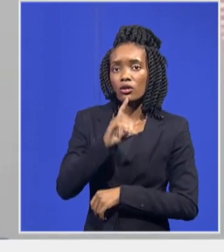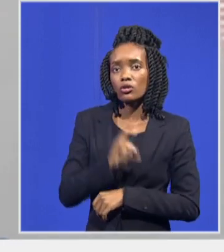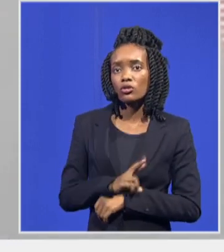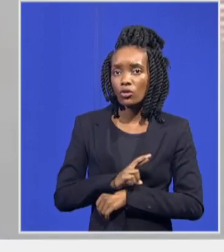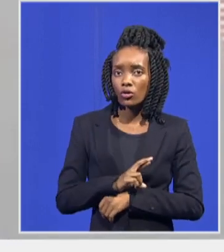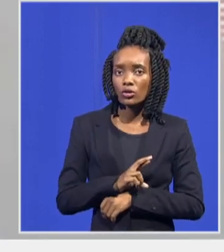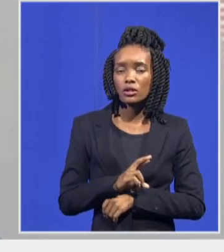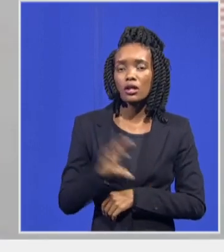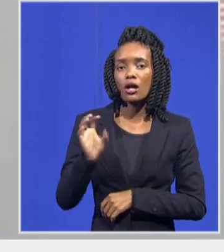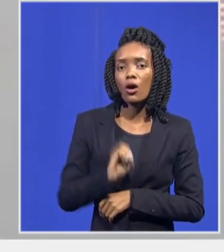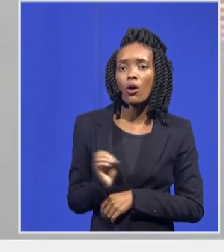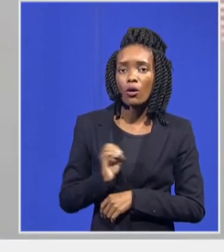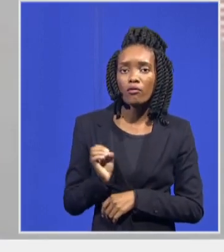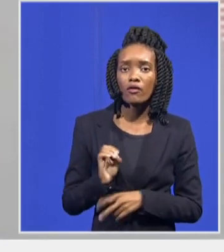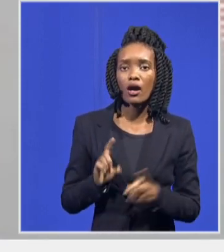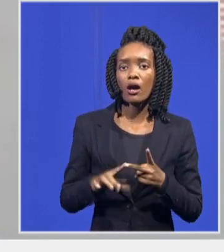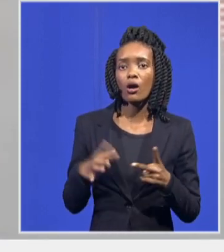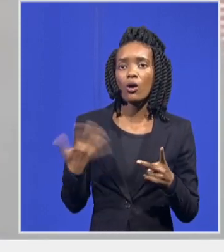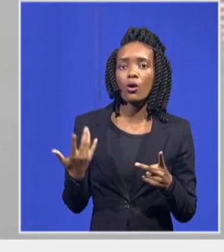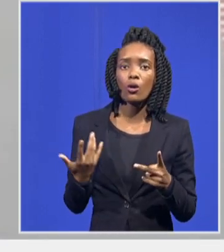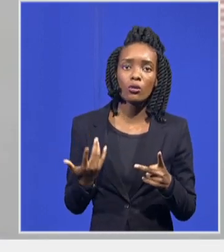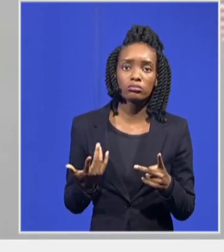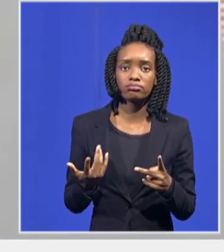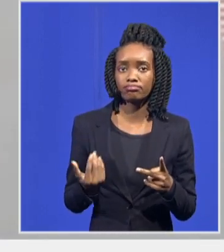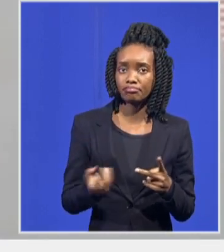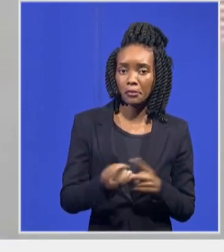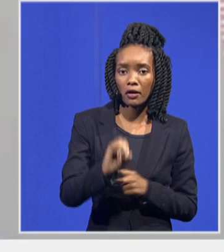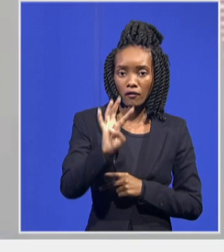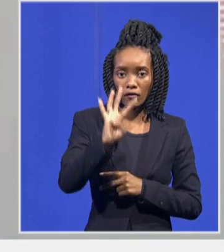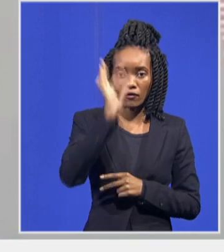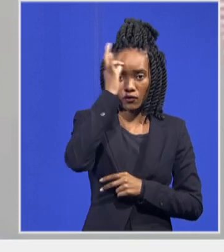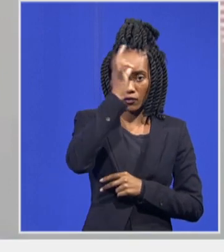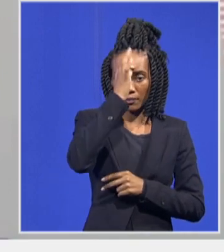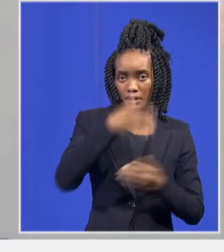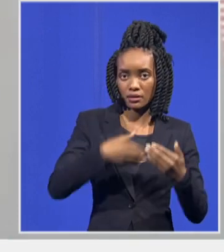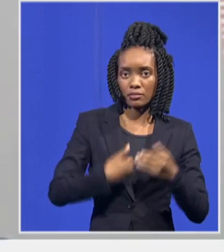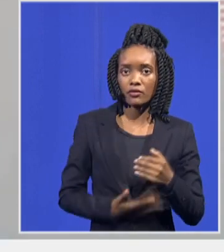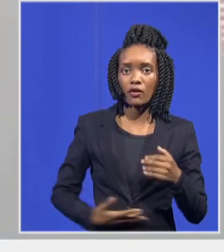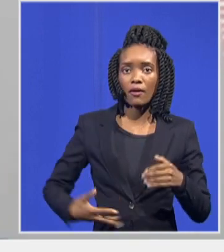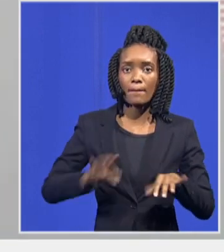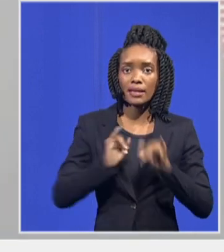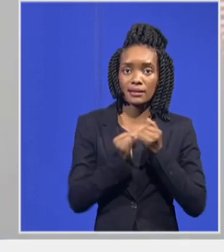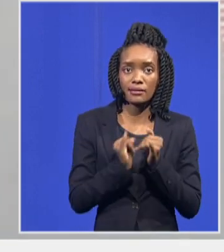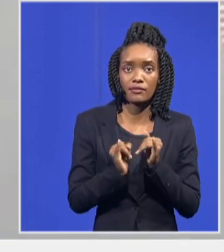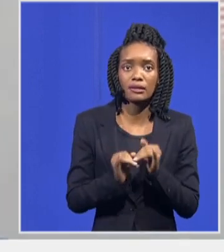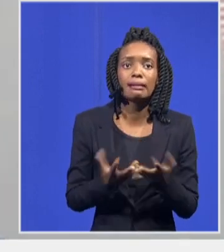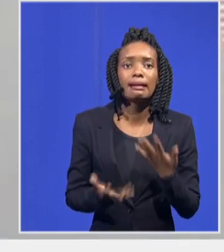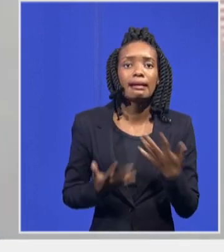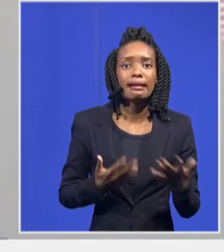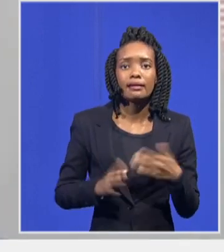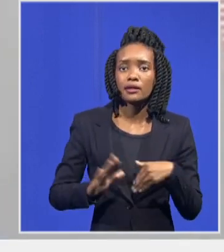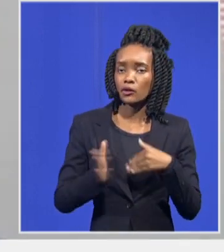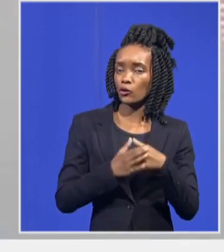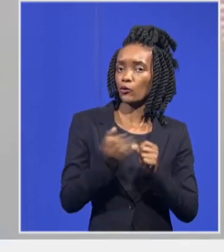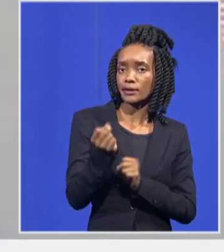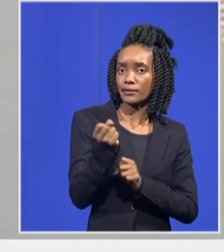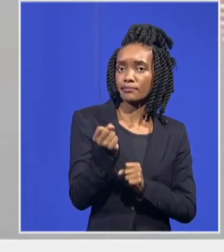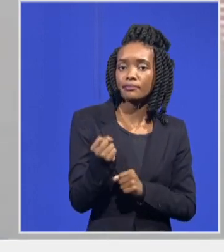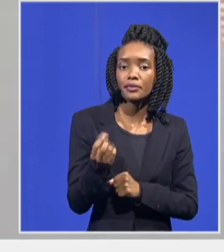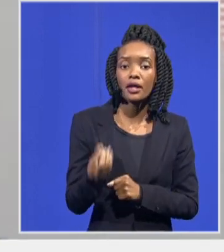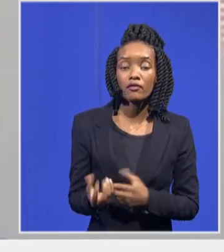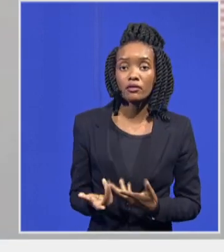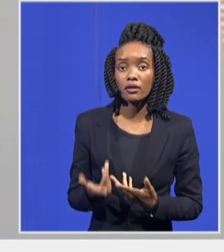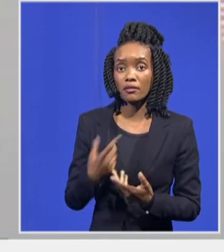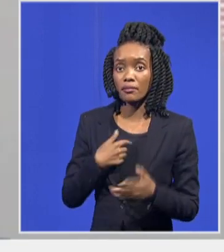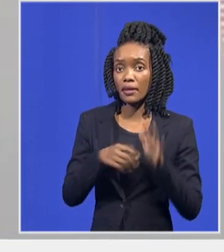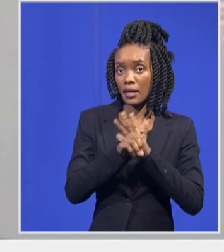or Deepak, you'd like to just come in. We've got 4 minutes before 11:30. Any closing parts? But as I said to members of the